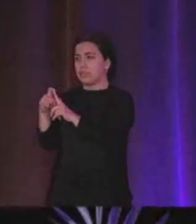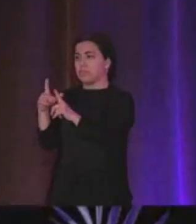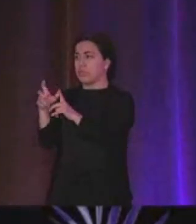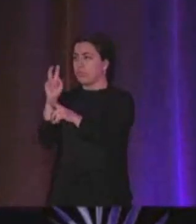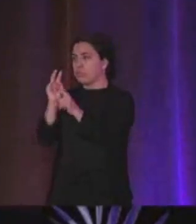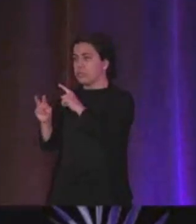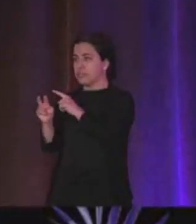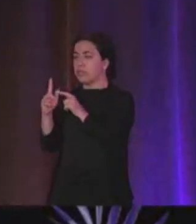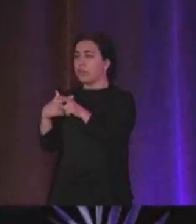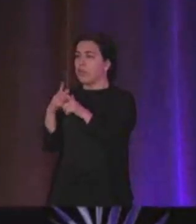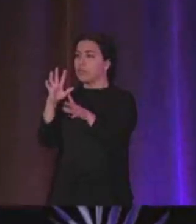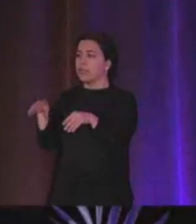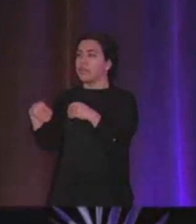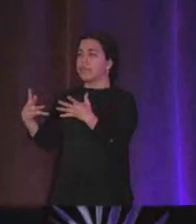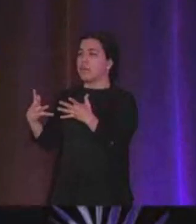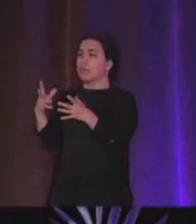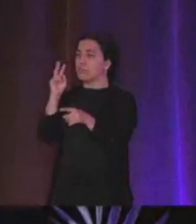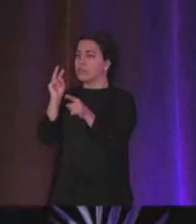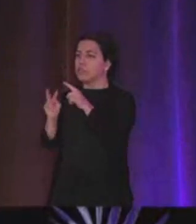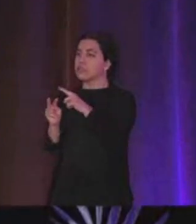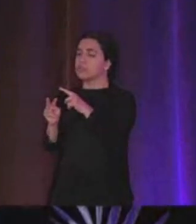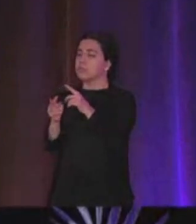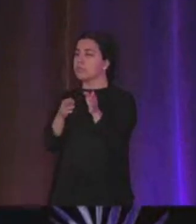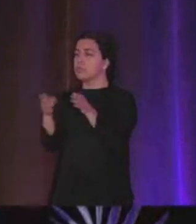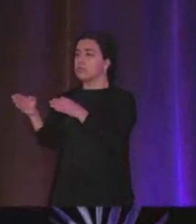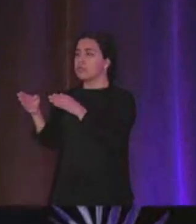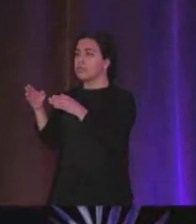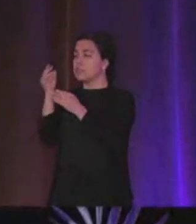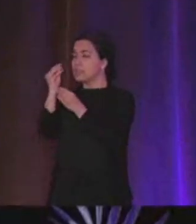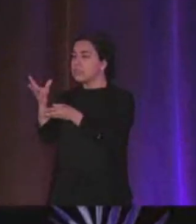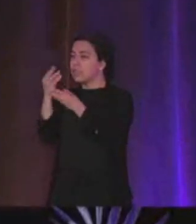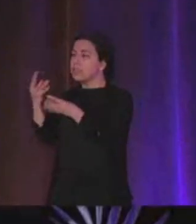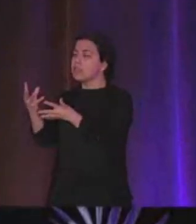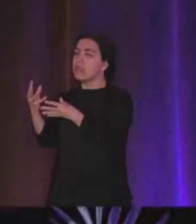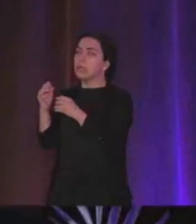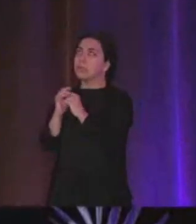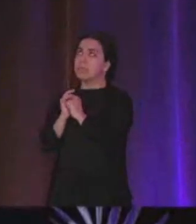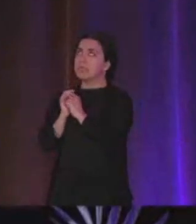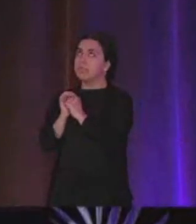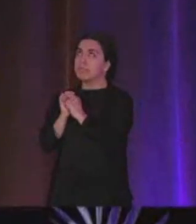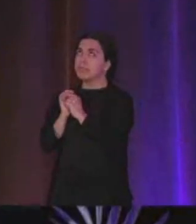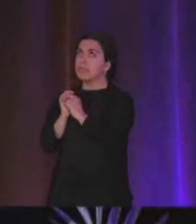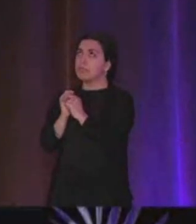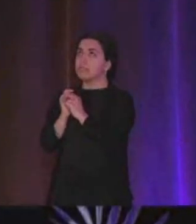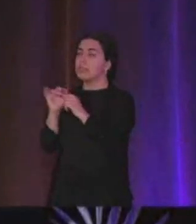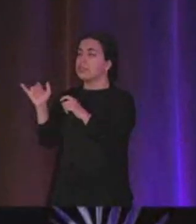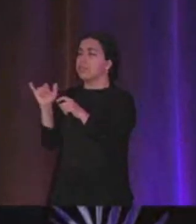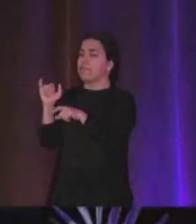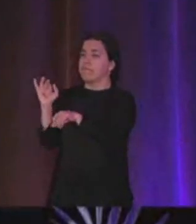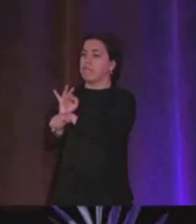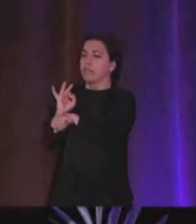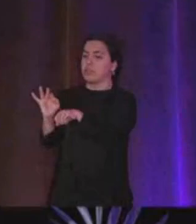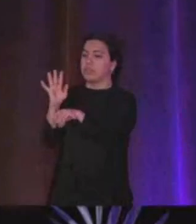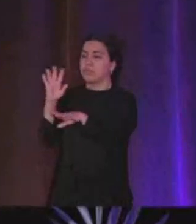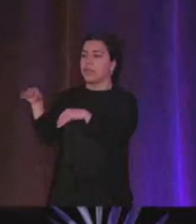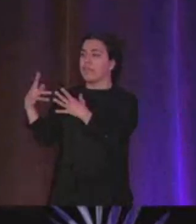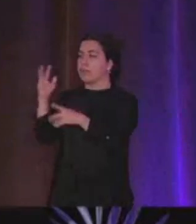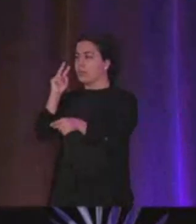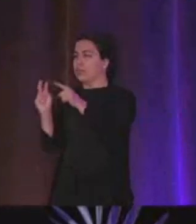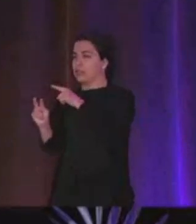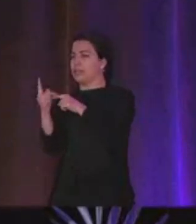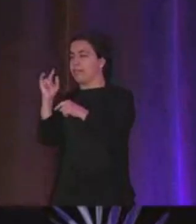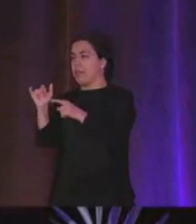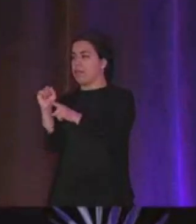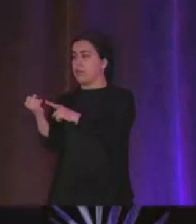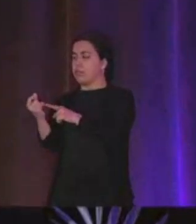And then it will give you the predictions toward data.is, like data, sync function, and then it just gives you the prediction in that case.